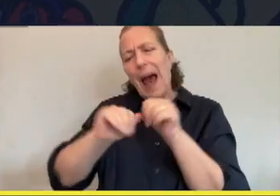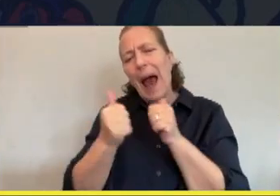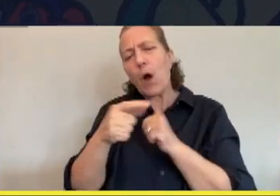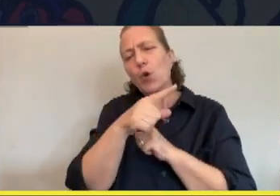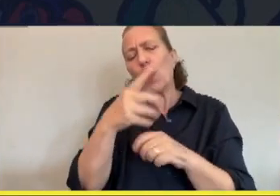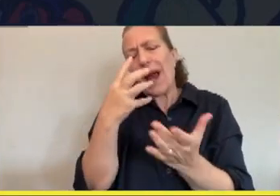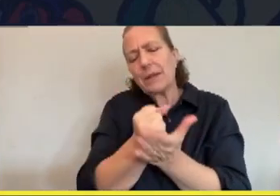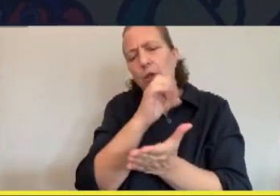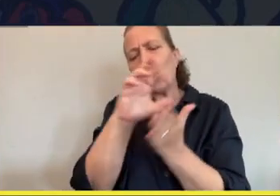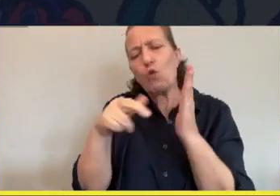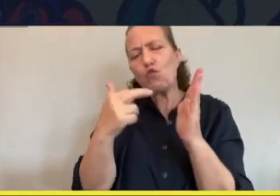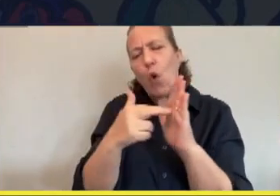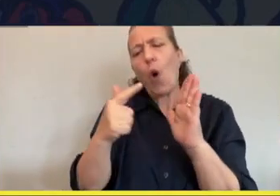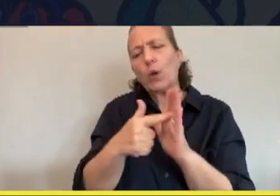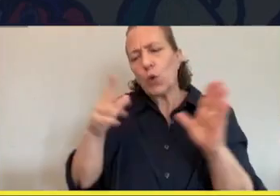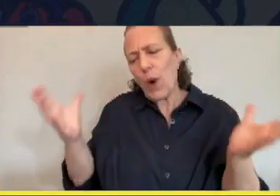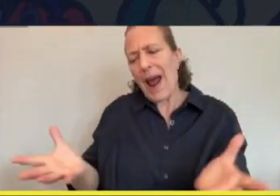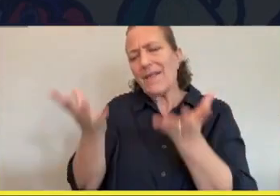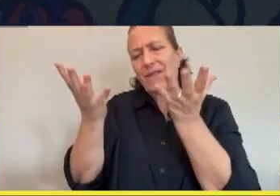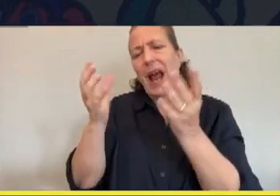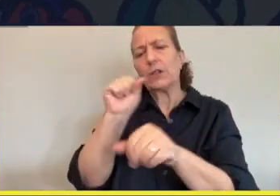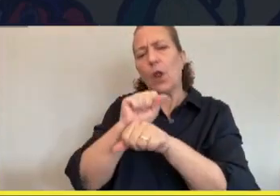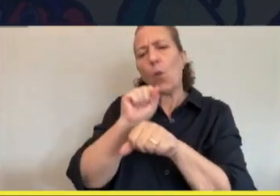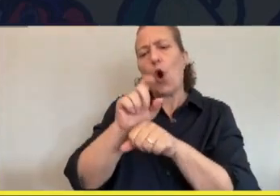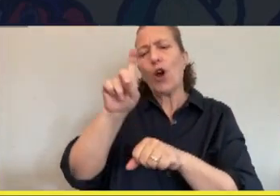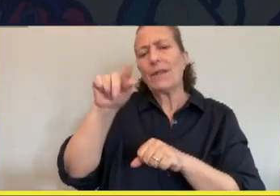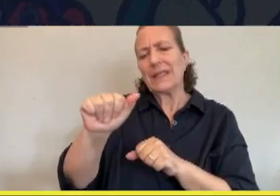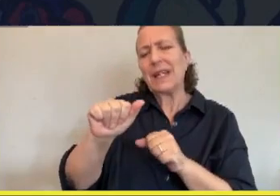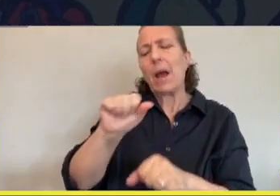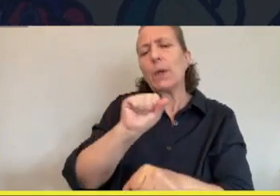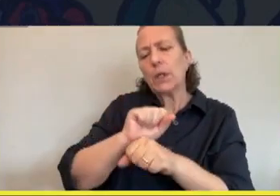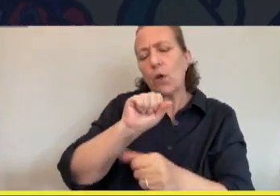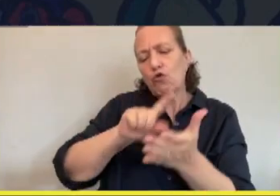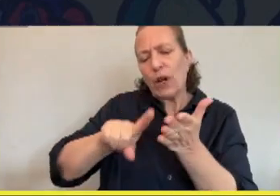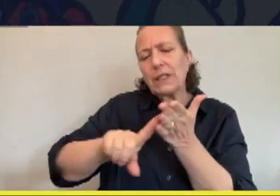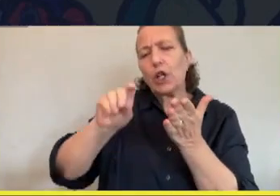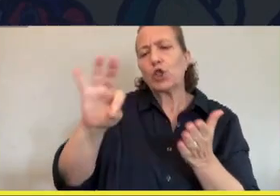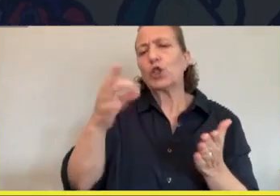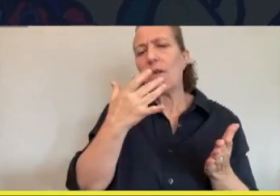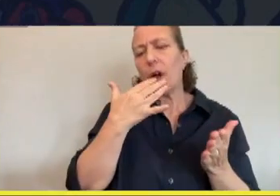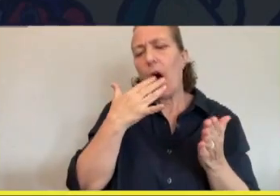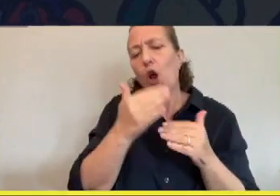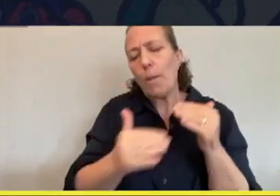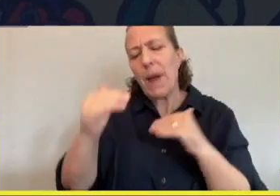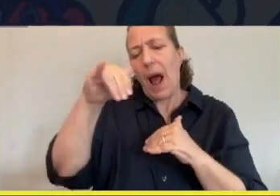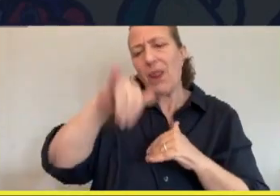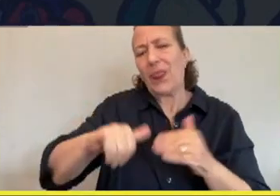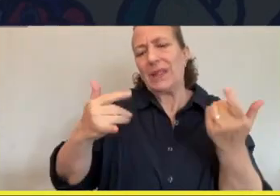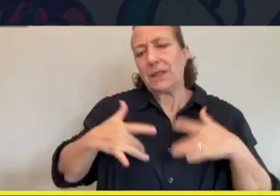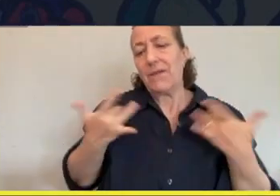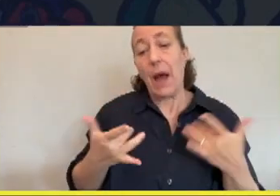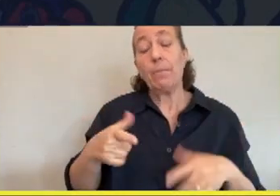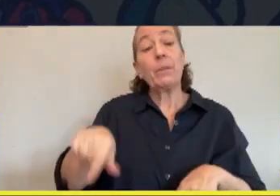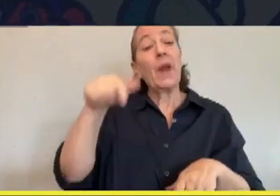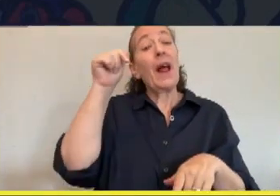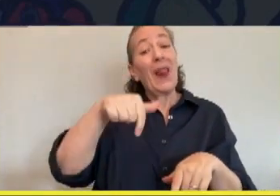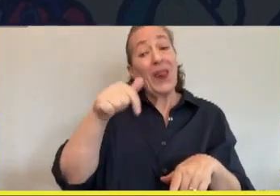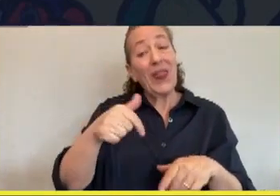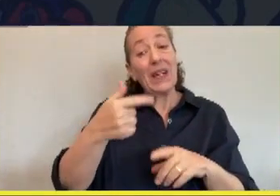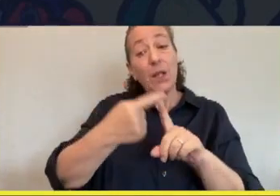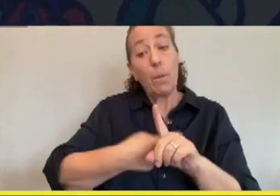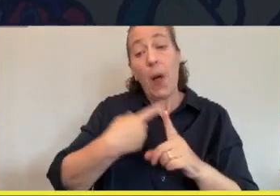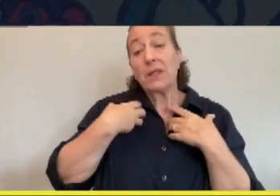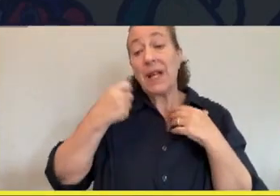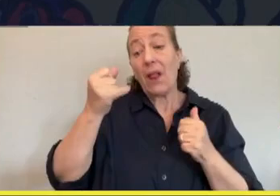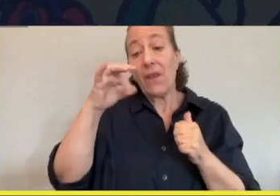to advance the work of disabled researchers of color beyond this event. The scholarship and research in this month's Health Affairs and the